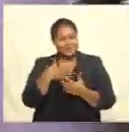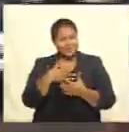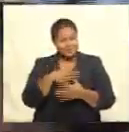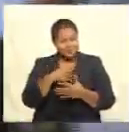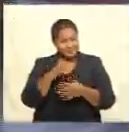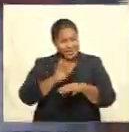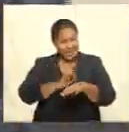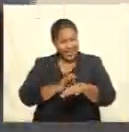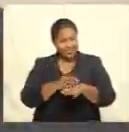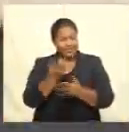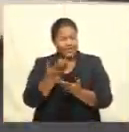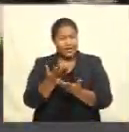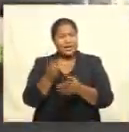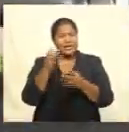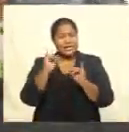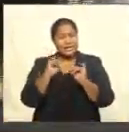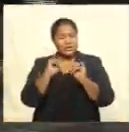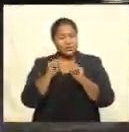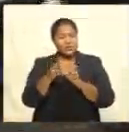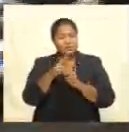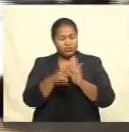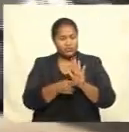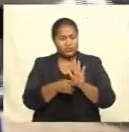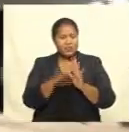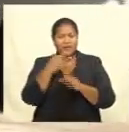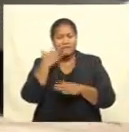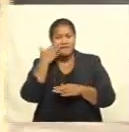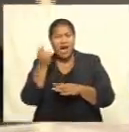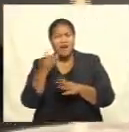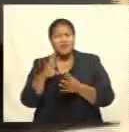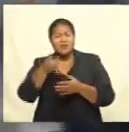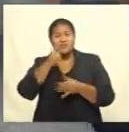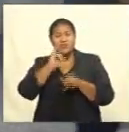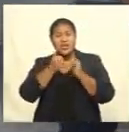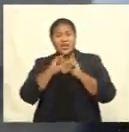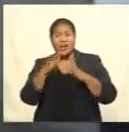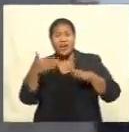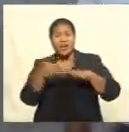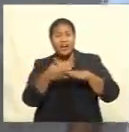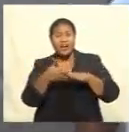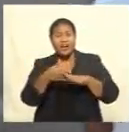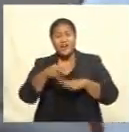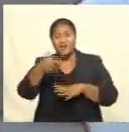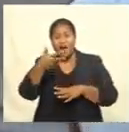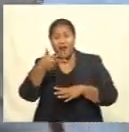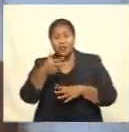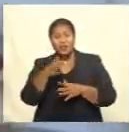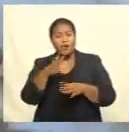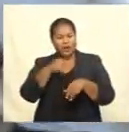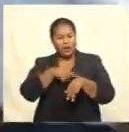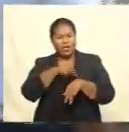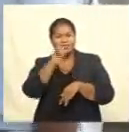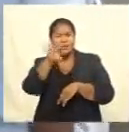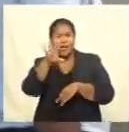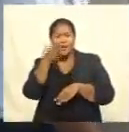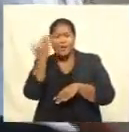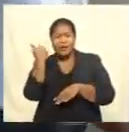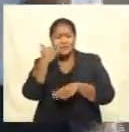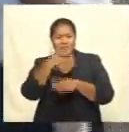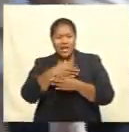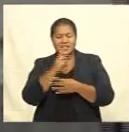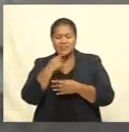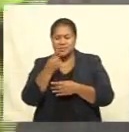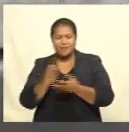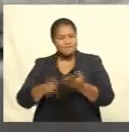Permanent Secretary of Health. They were found drinking near the Narayan Jetty in Walu Bay, Suva, around 10 last night. They've been told to pay the